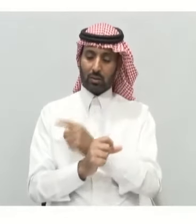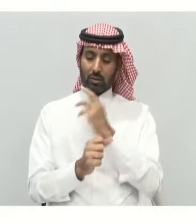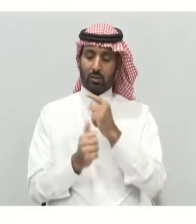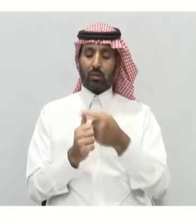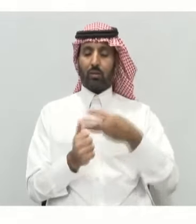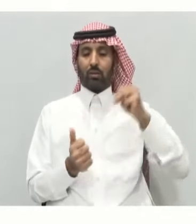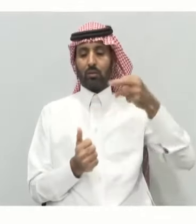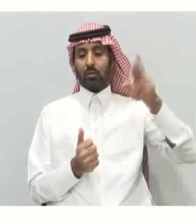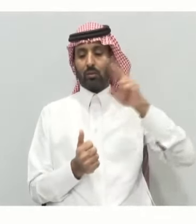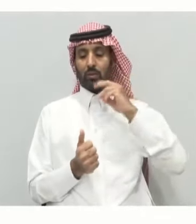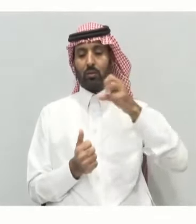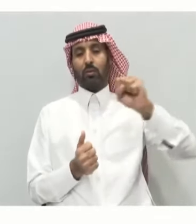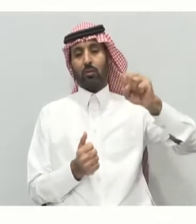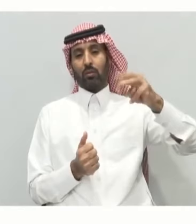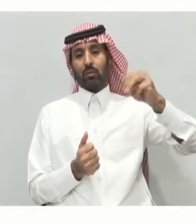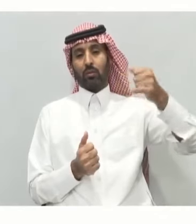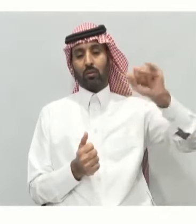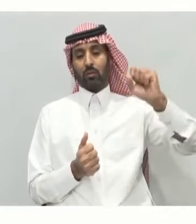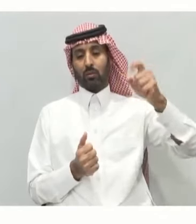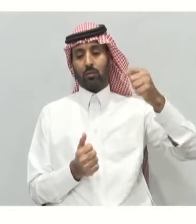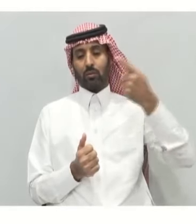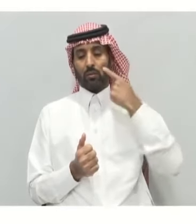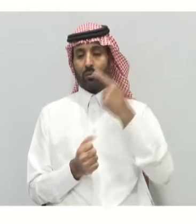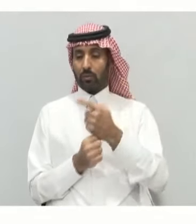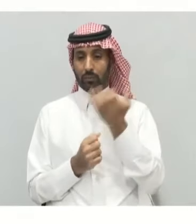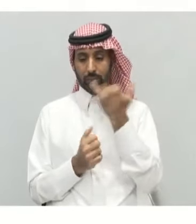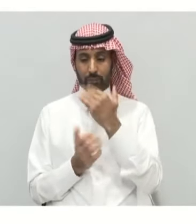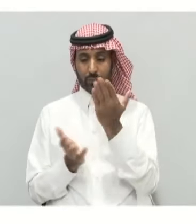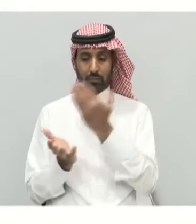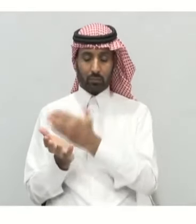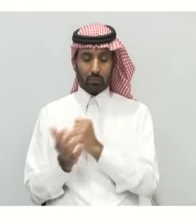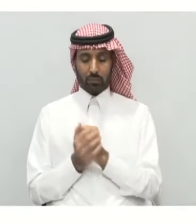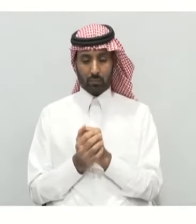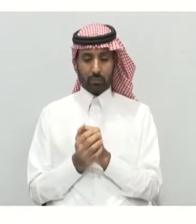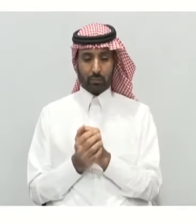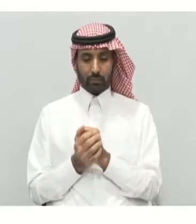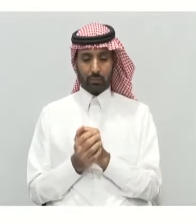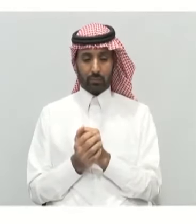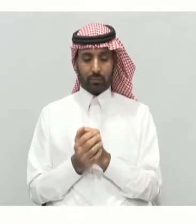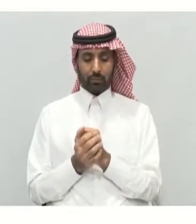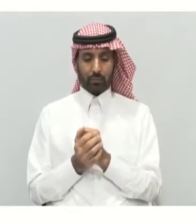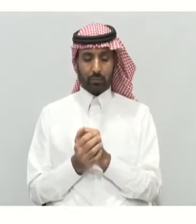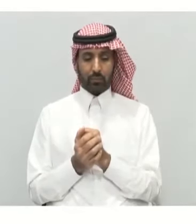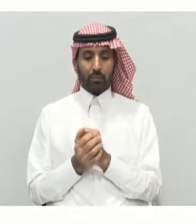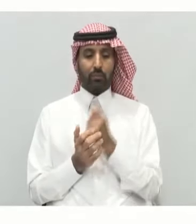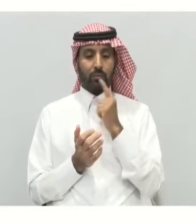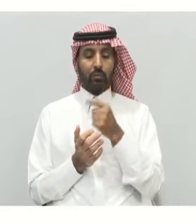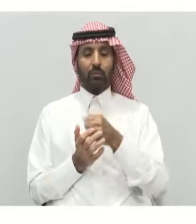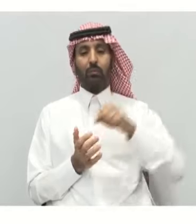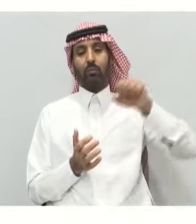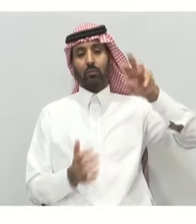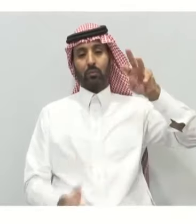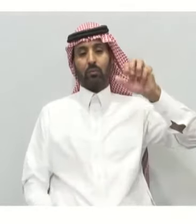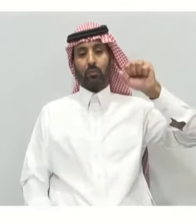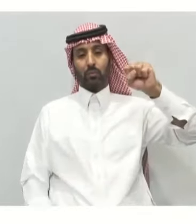Mr. Smith, Plank English. So here, Ahmed wants to tell us that